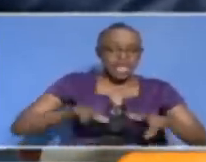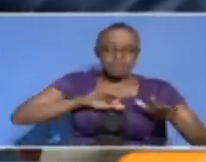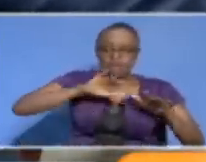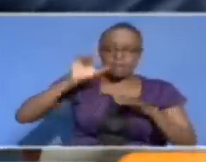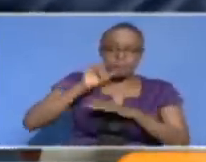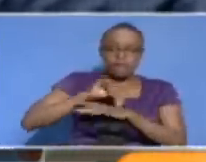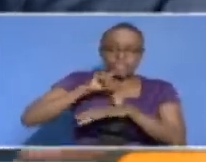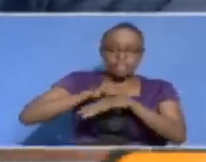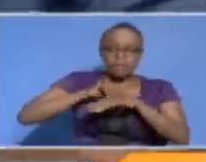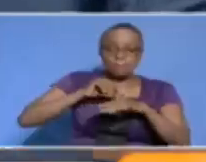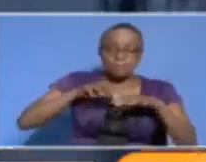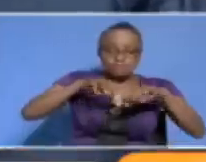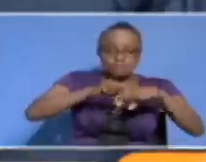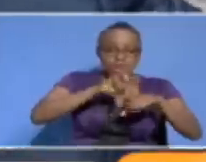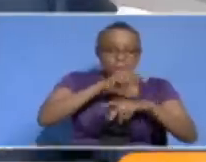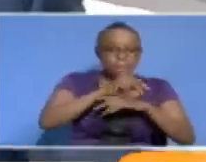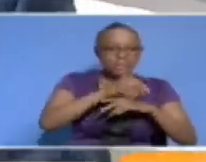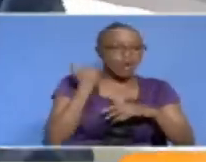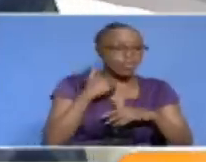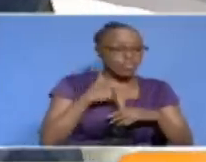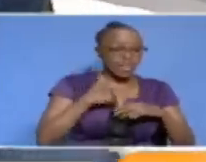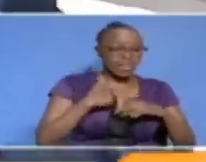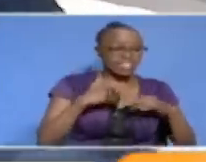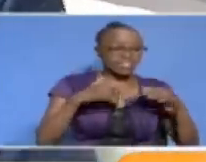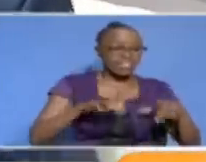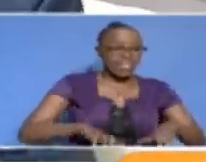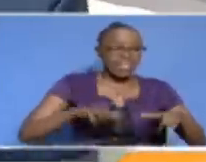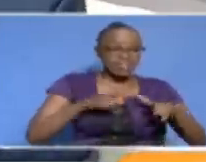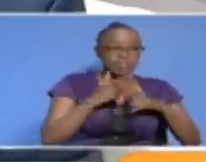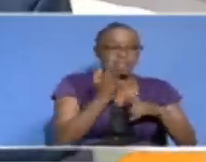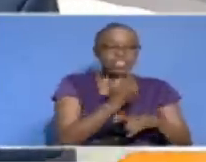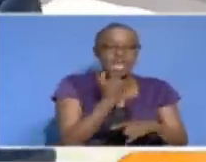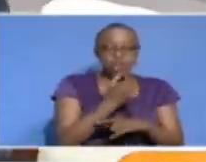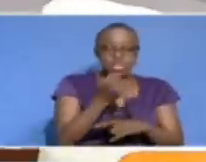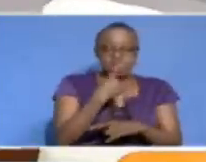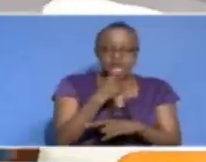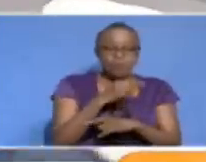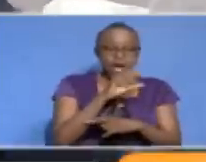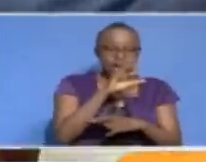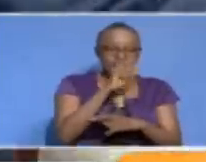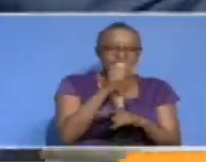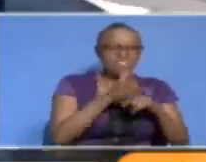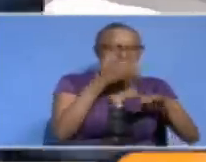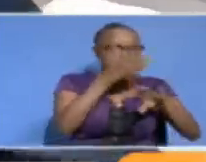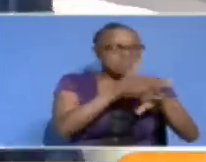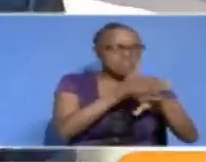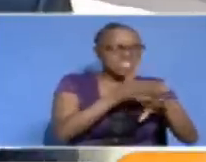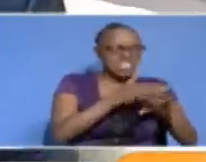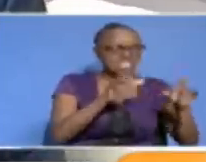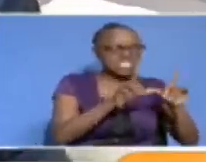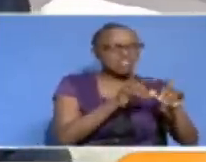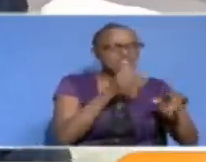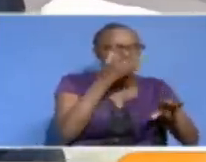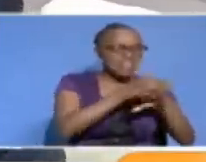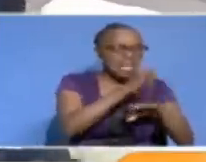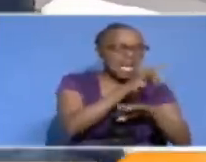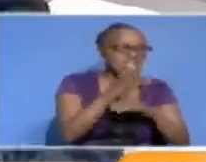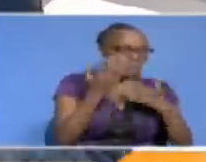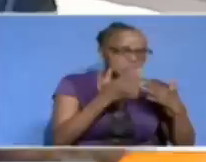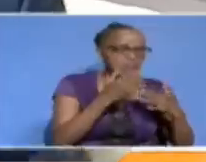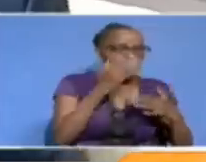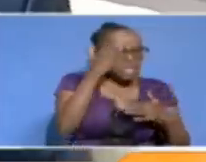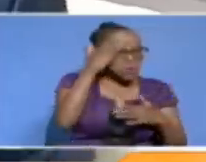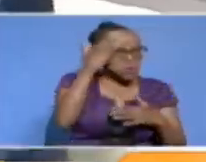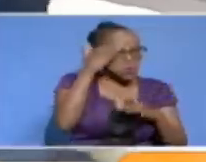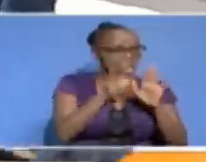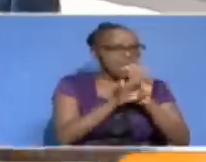MP. Maisha ya wizi iko kando. That is why I'm the only dawa for these cartels. You bring a fake title, I know. A fake ID, I know. A fake, I